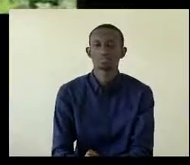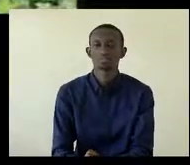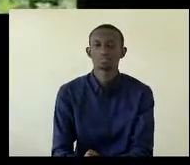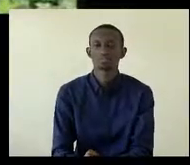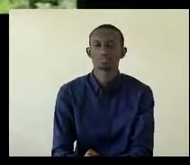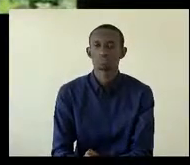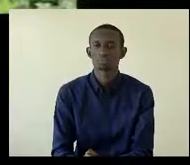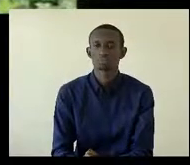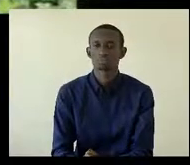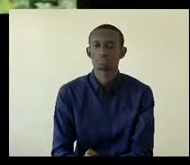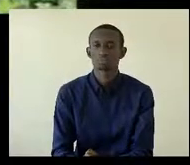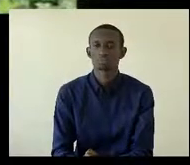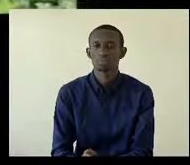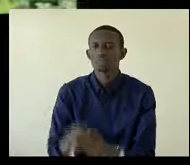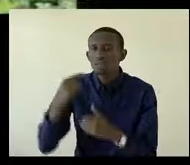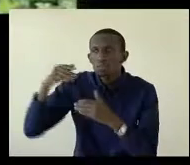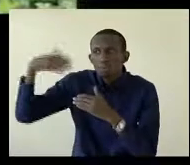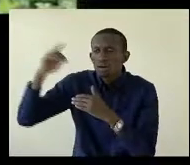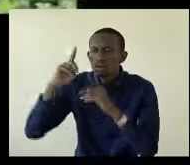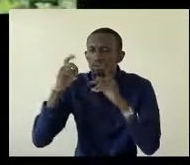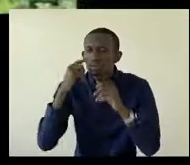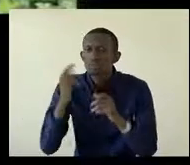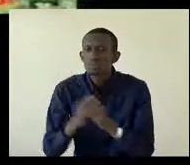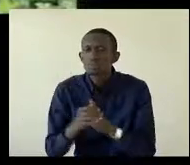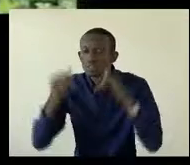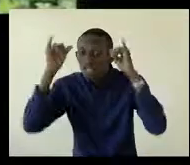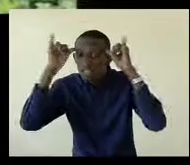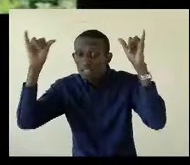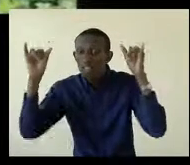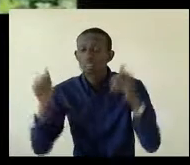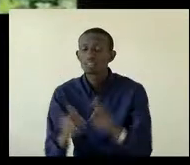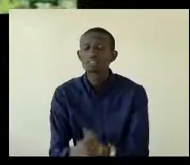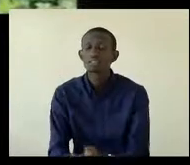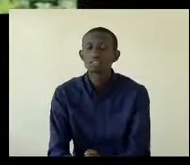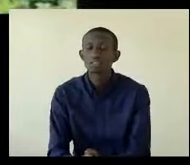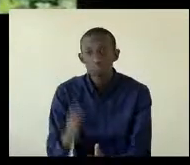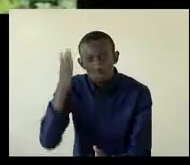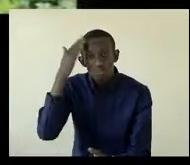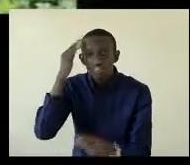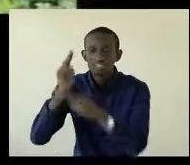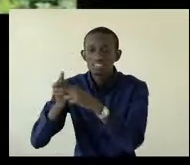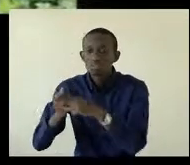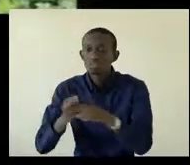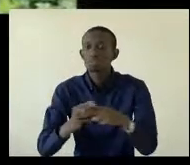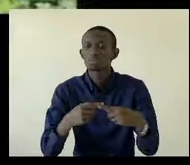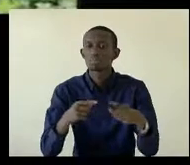have vegetation, you have inka, muzamazina yazo,